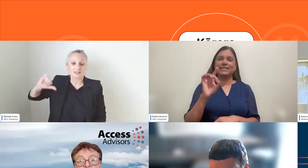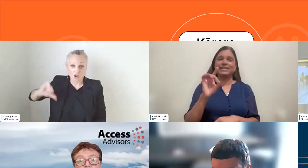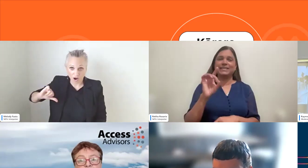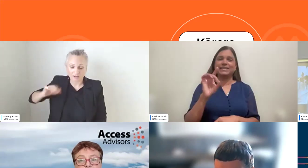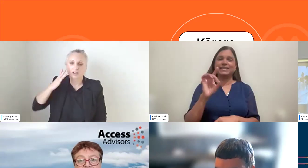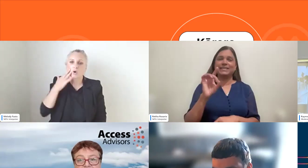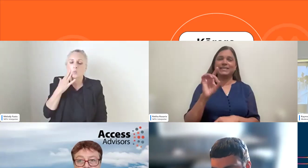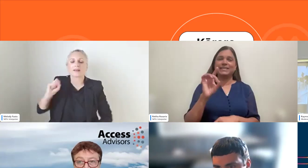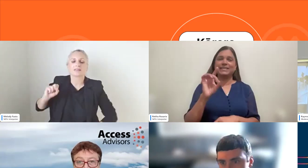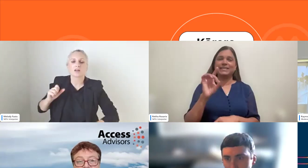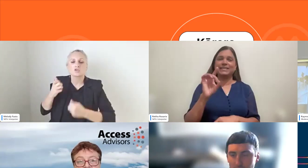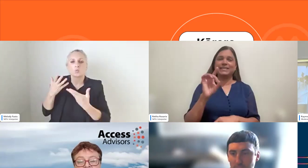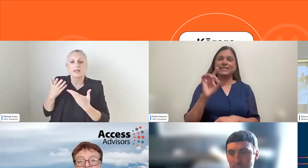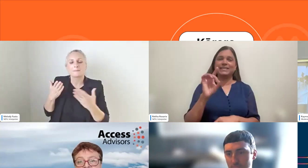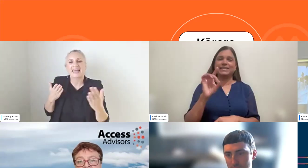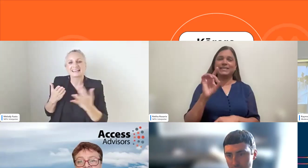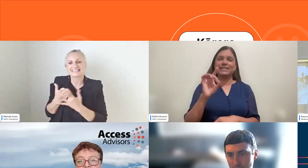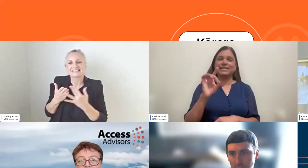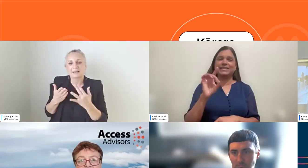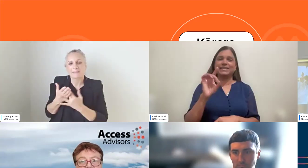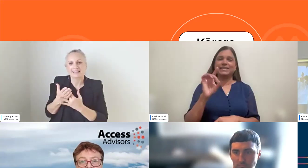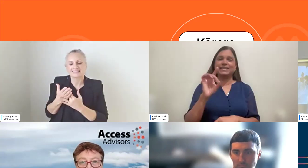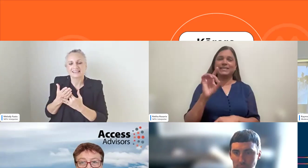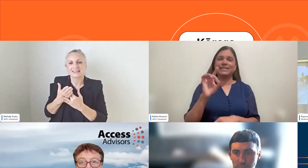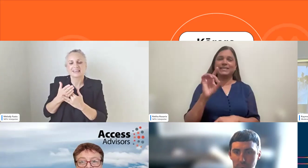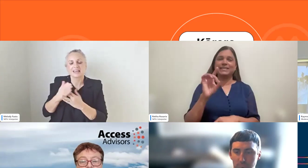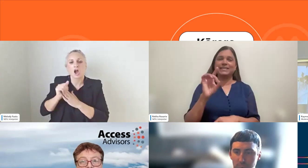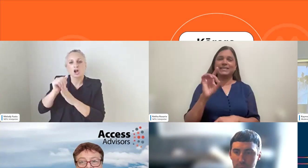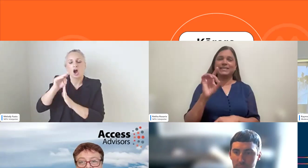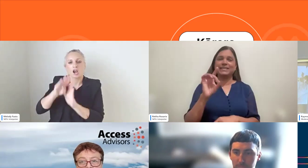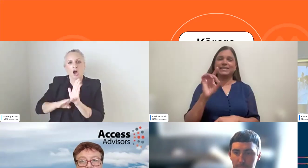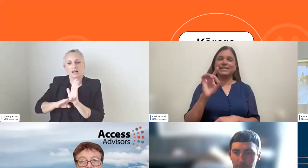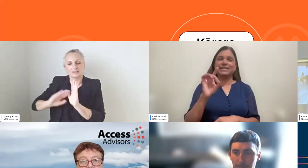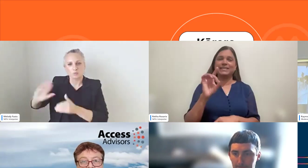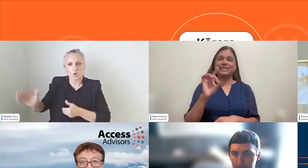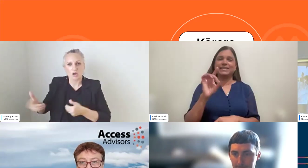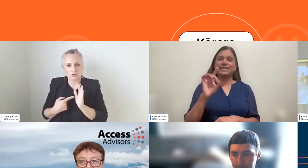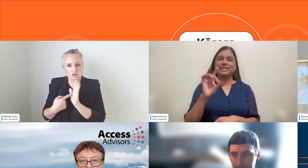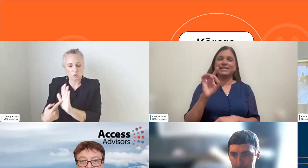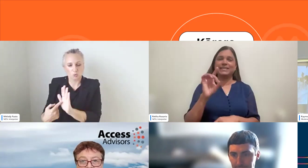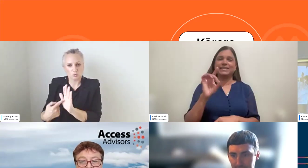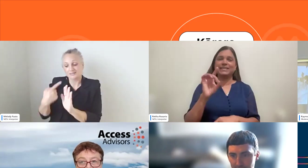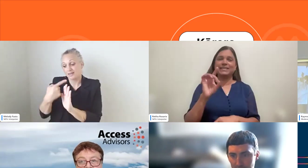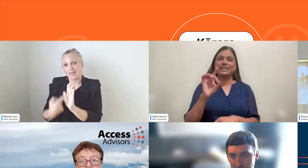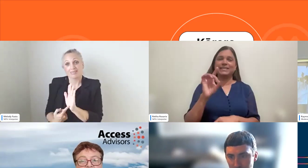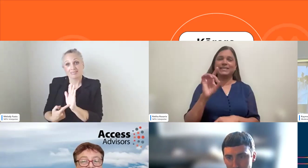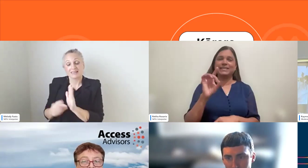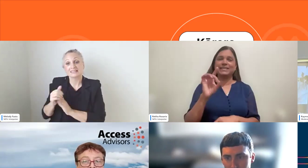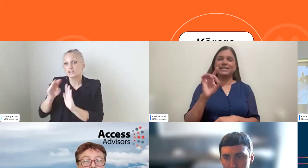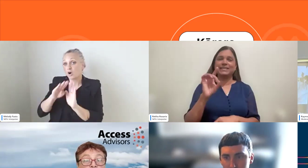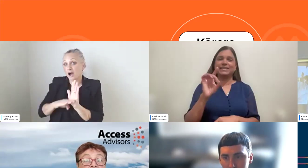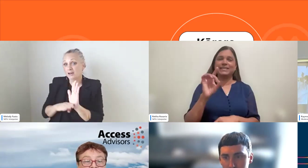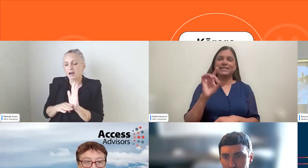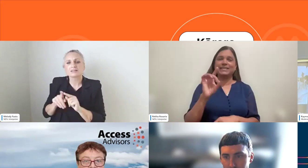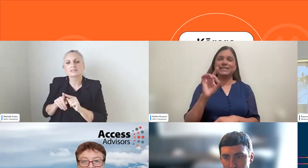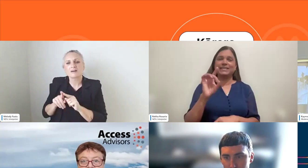Guidelines were first introduced. Now, these guidelines were based on solid research and the voice of